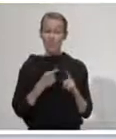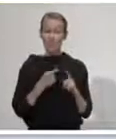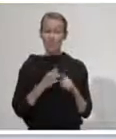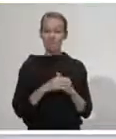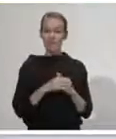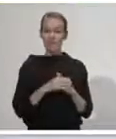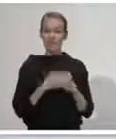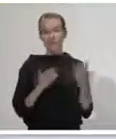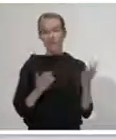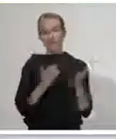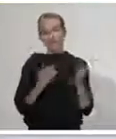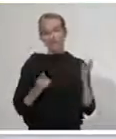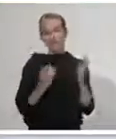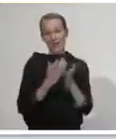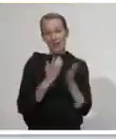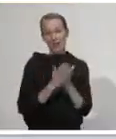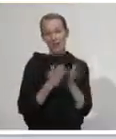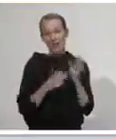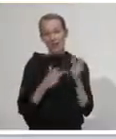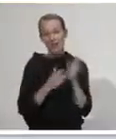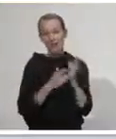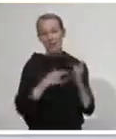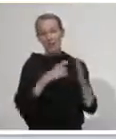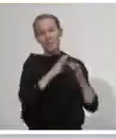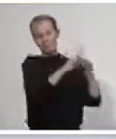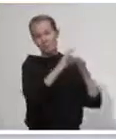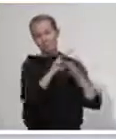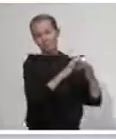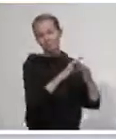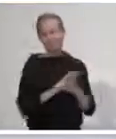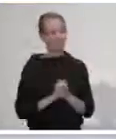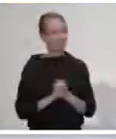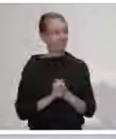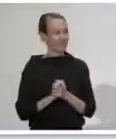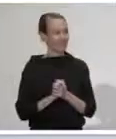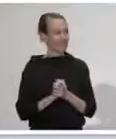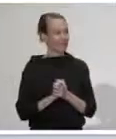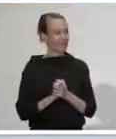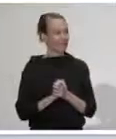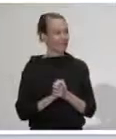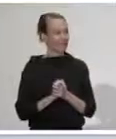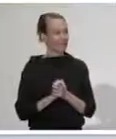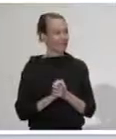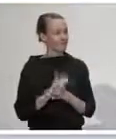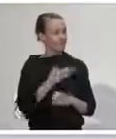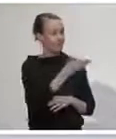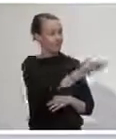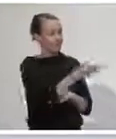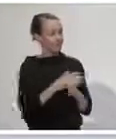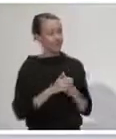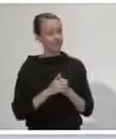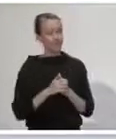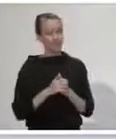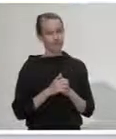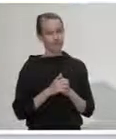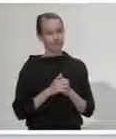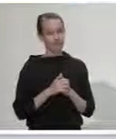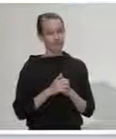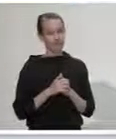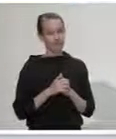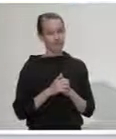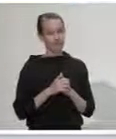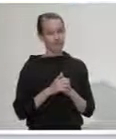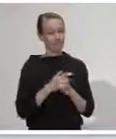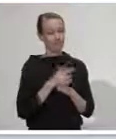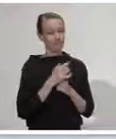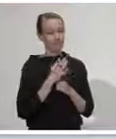of his mind. Prime Minister, can the tourism industry start preparing under level 2 to